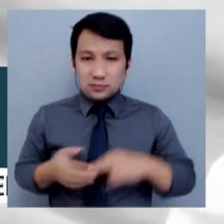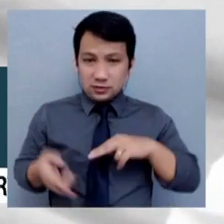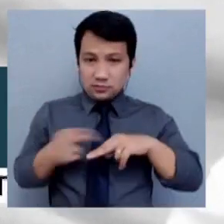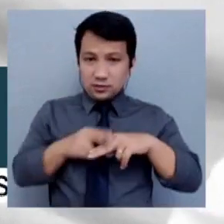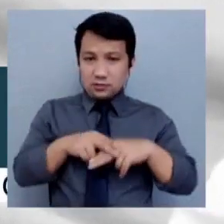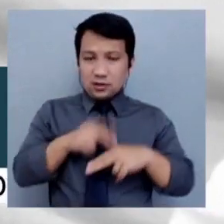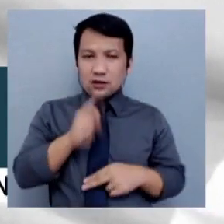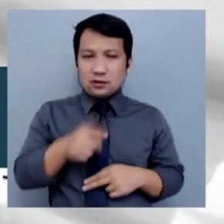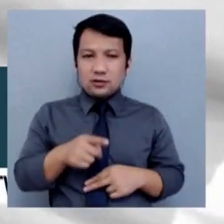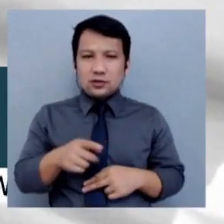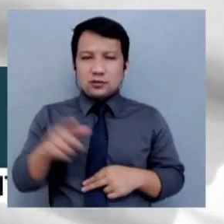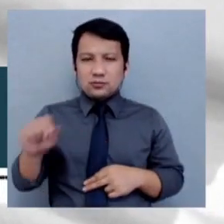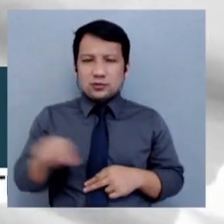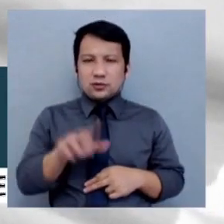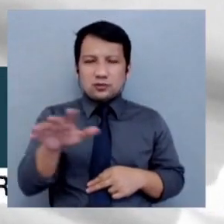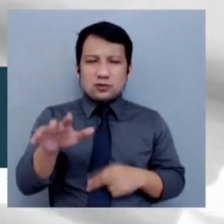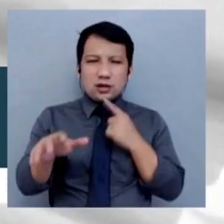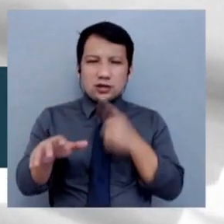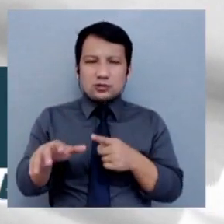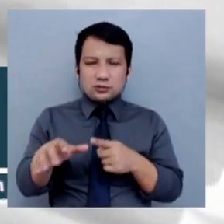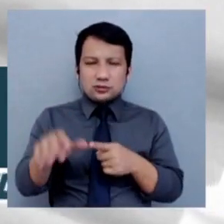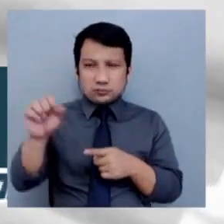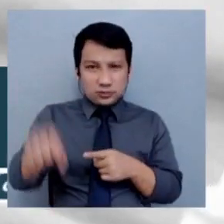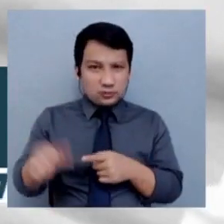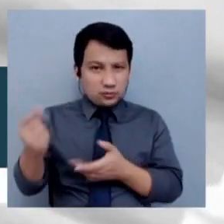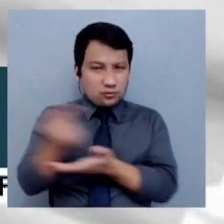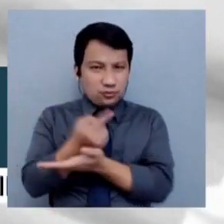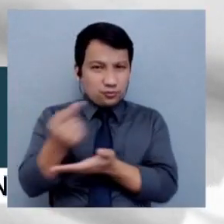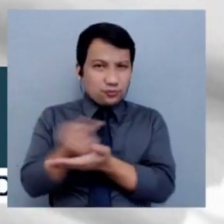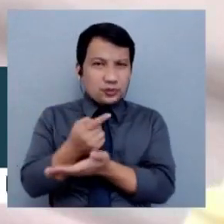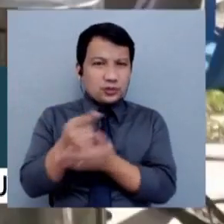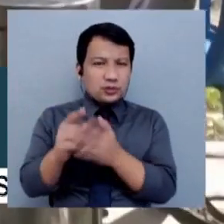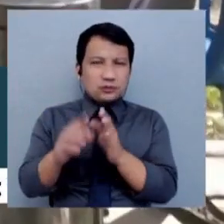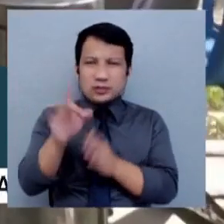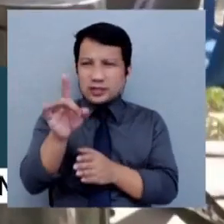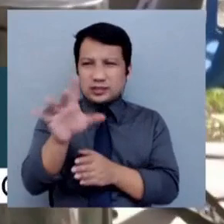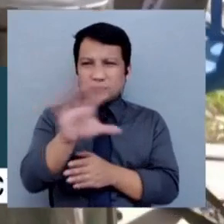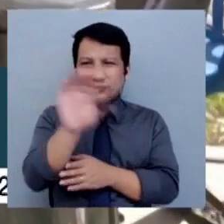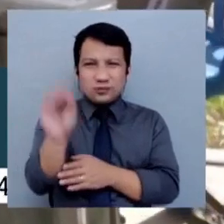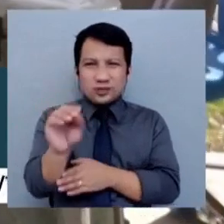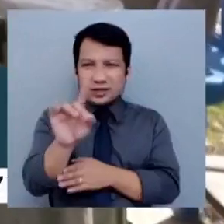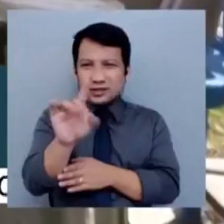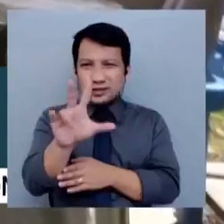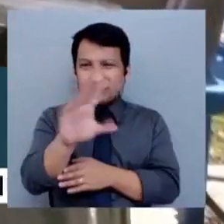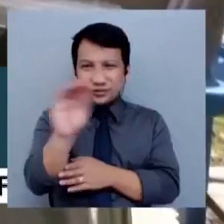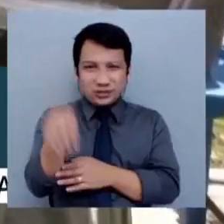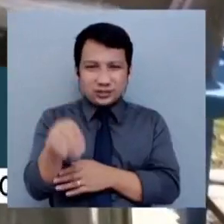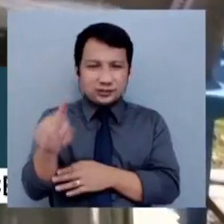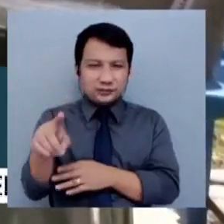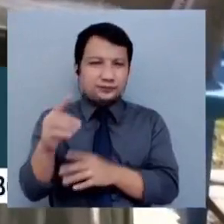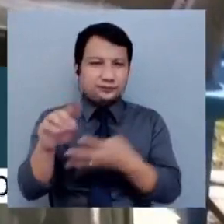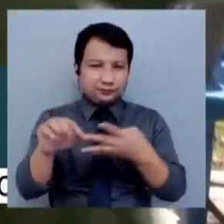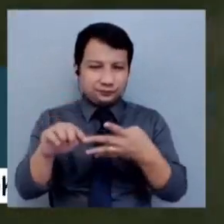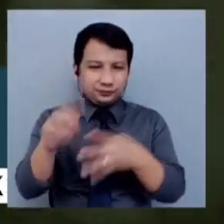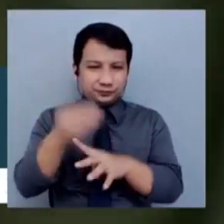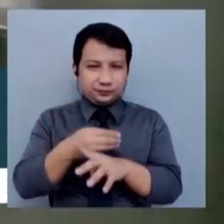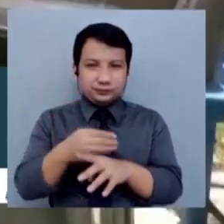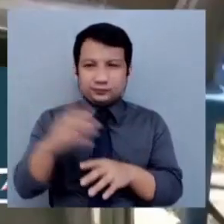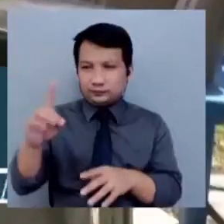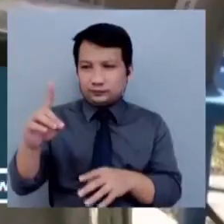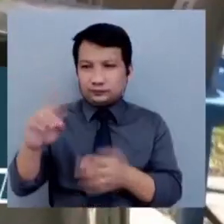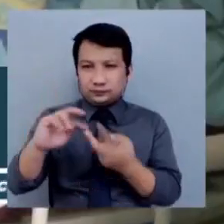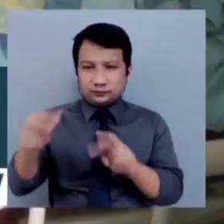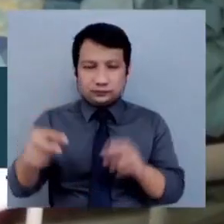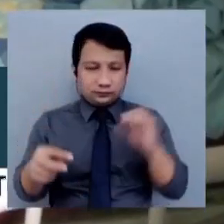an Africa-wide surge that saw weekly COVID cases spike 83% in mid-December, driven by the Delta and Omicron